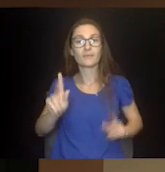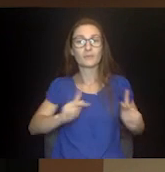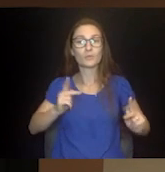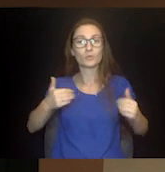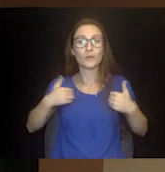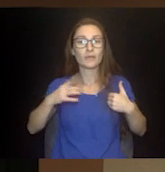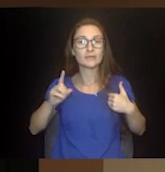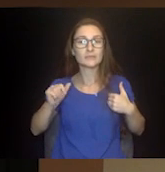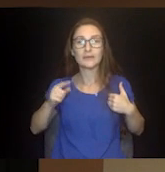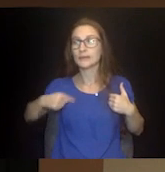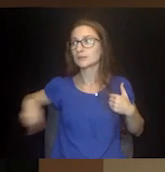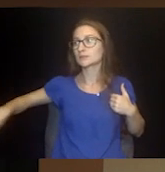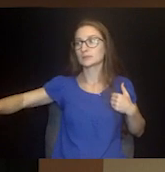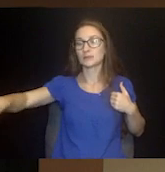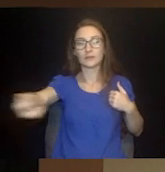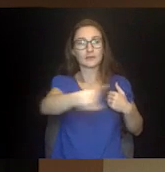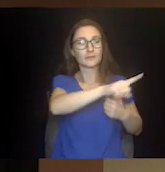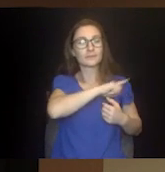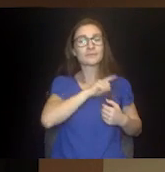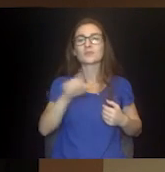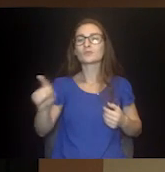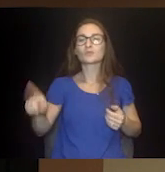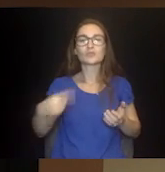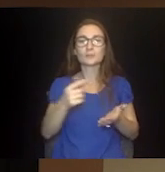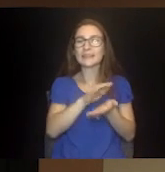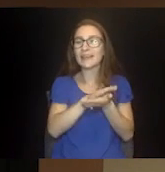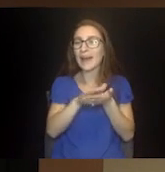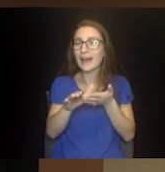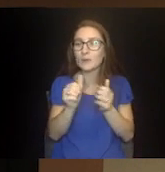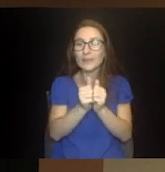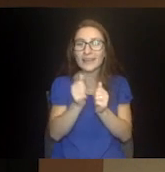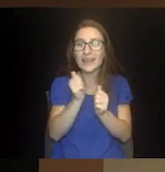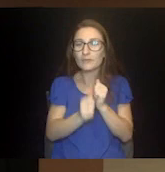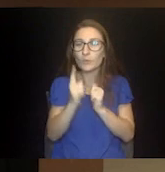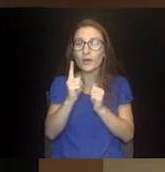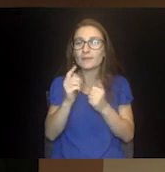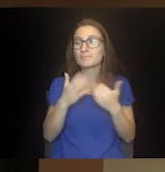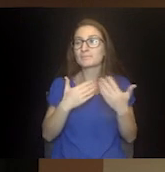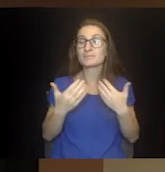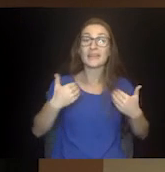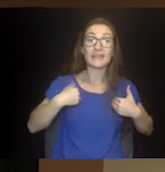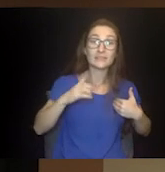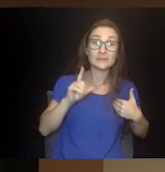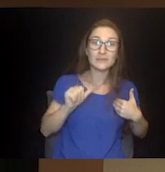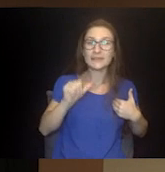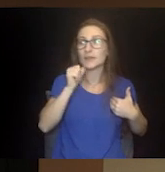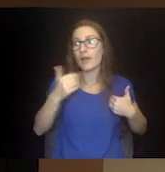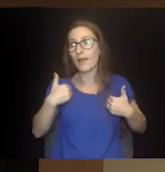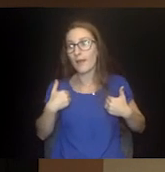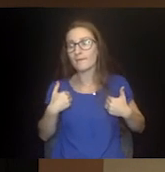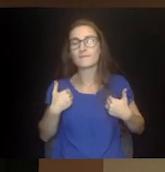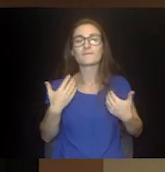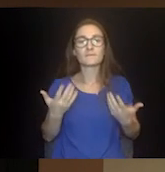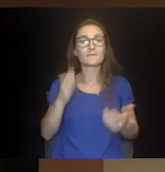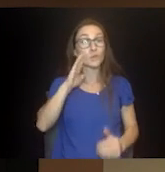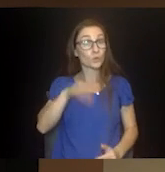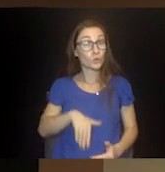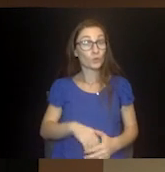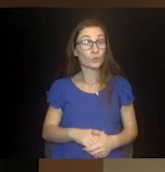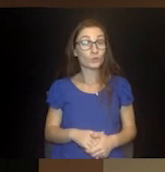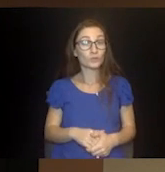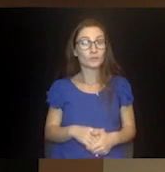more accepting of people like us and just to be kind to everybody, disability or not,